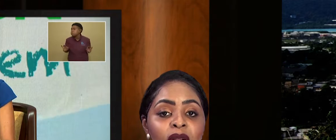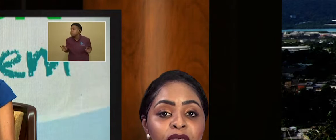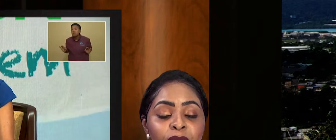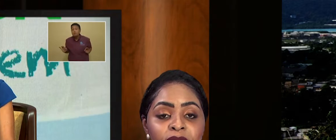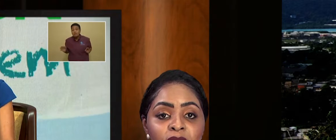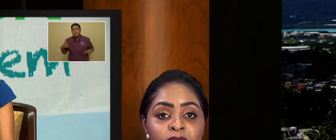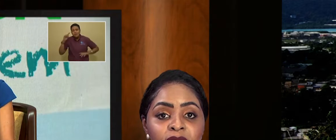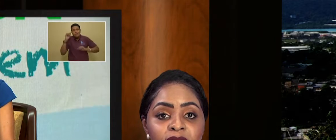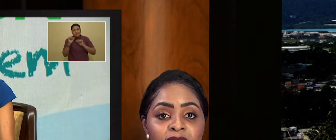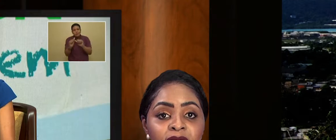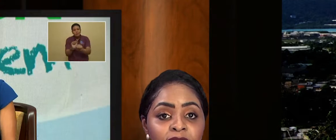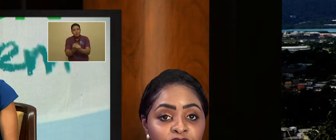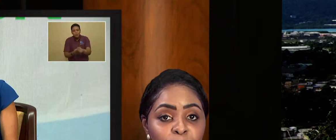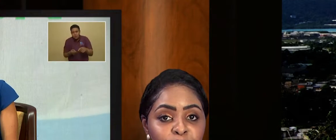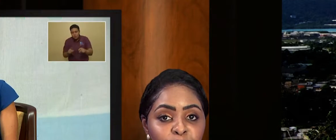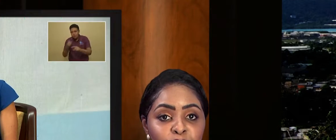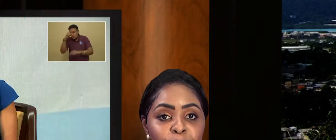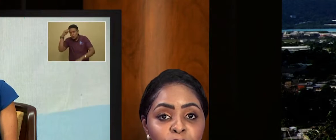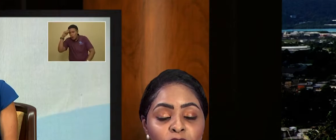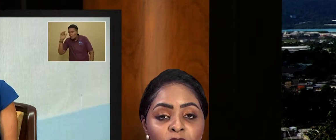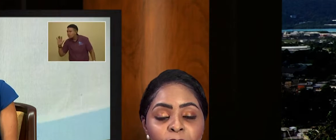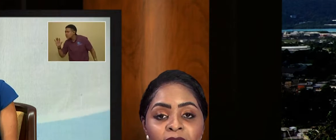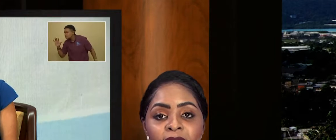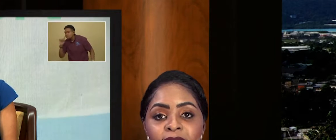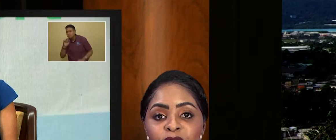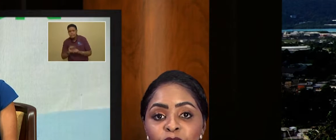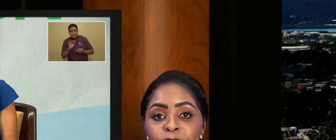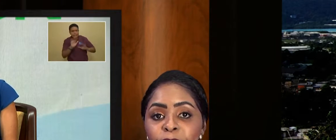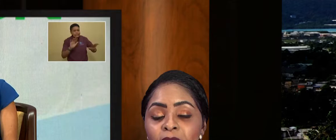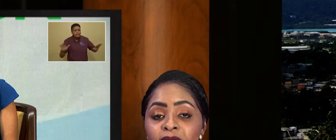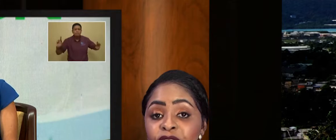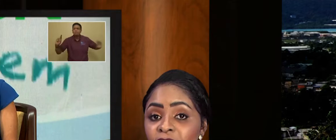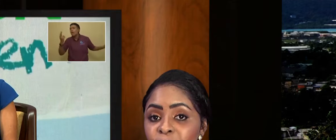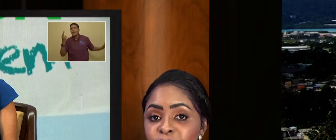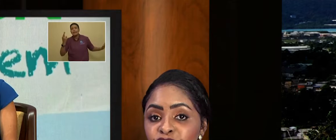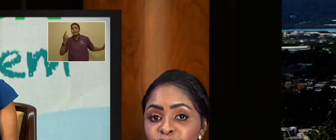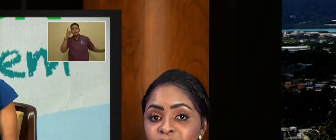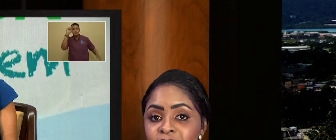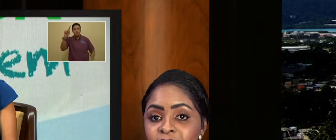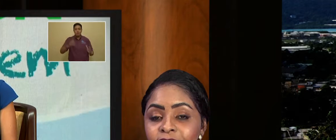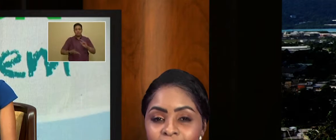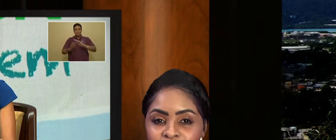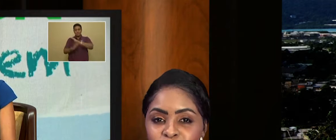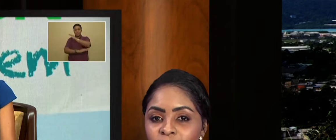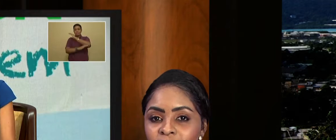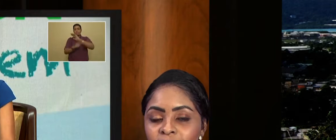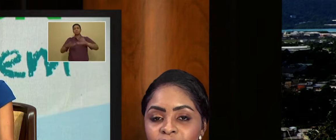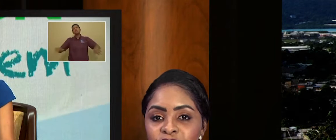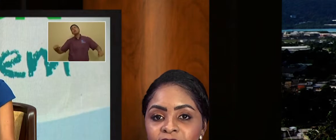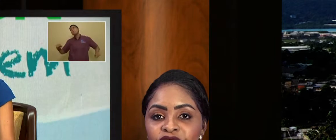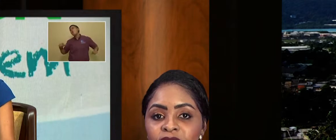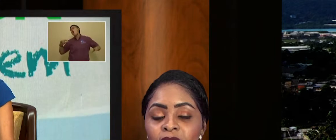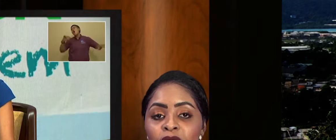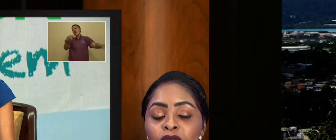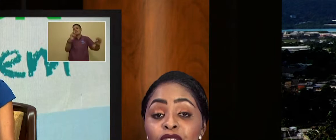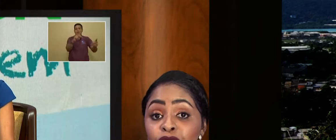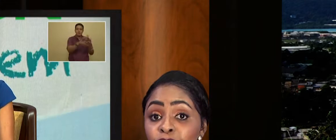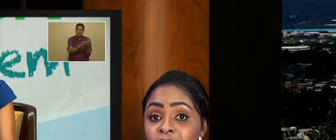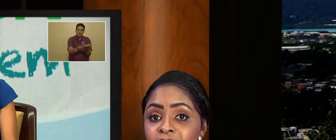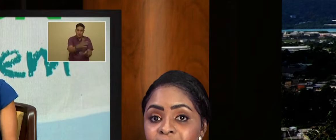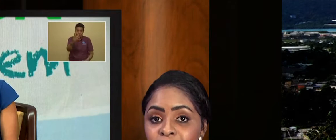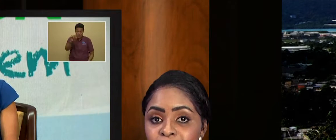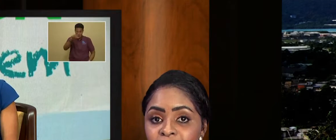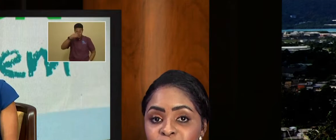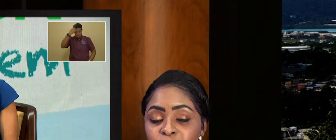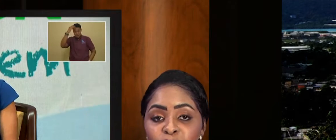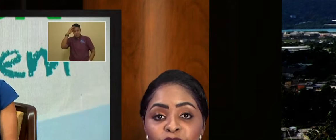Williams also announced the summer school program that will be part of helping students to catch up on their education due